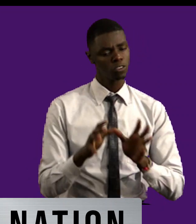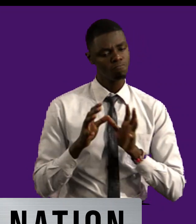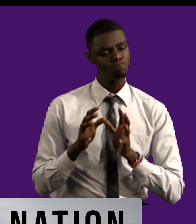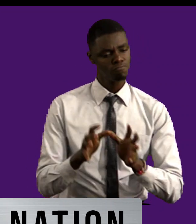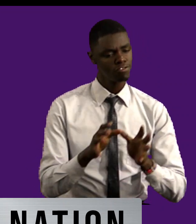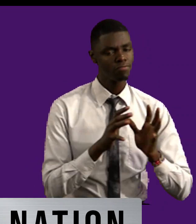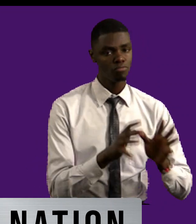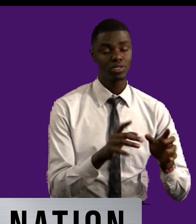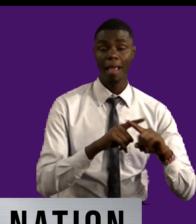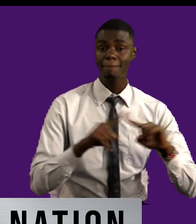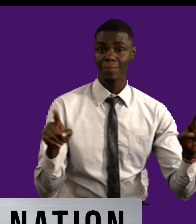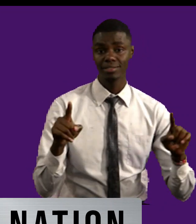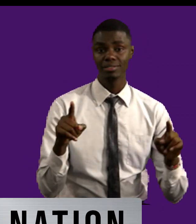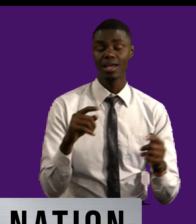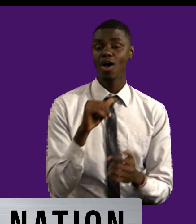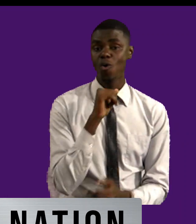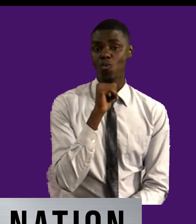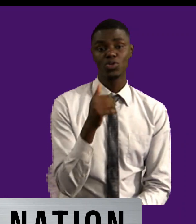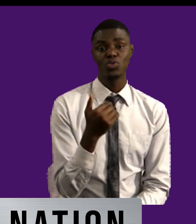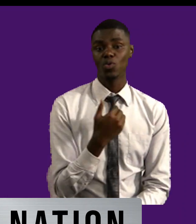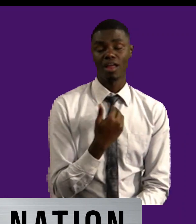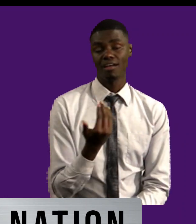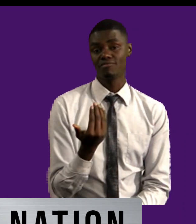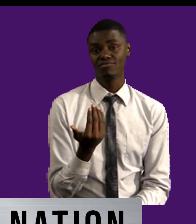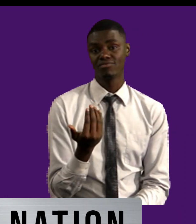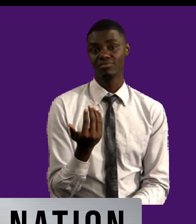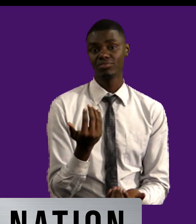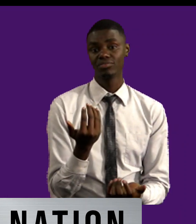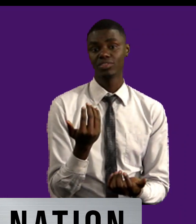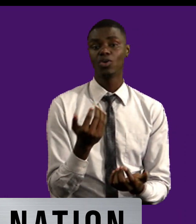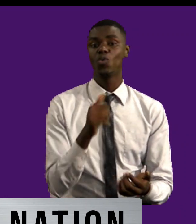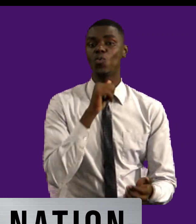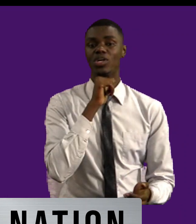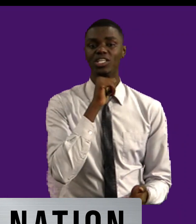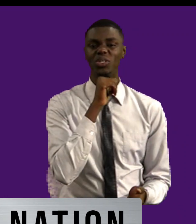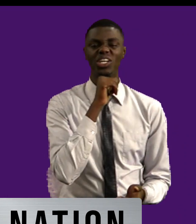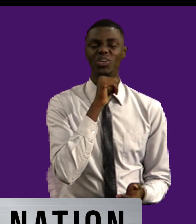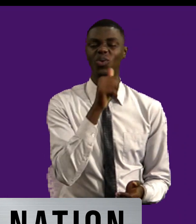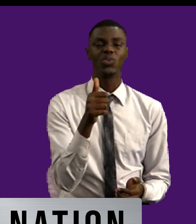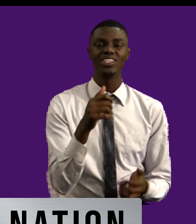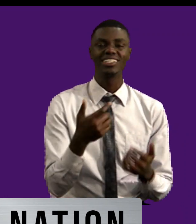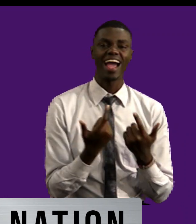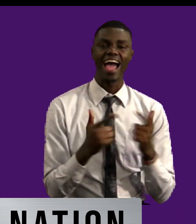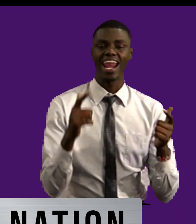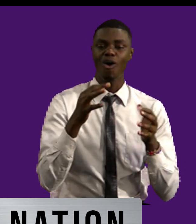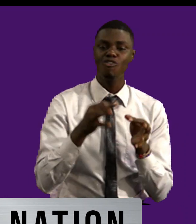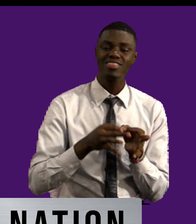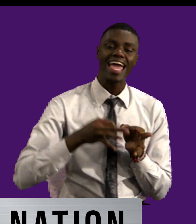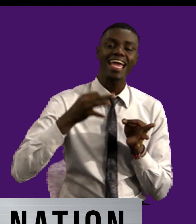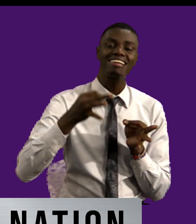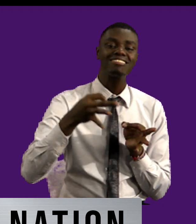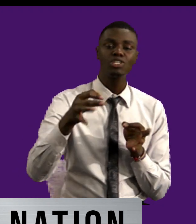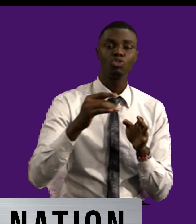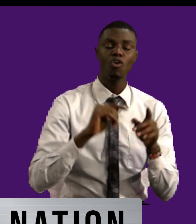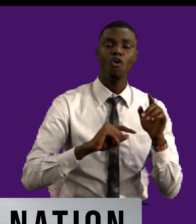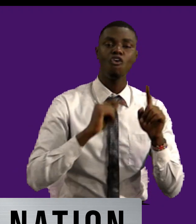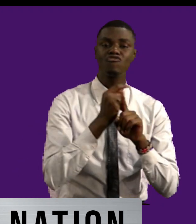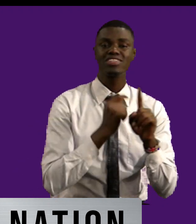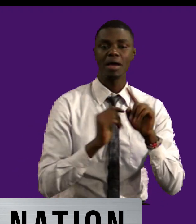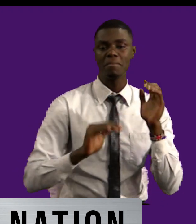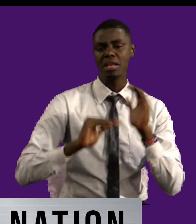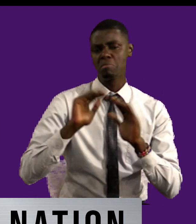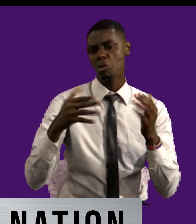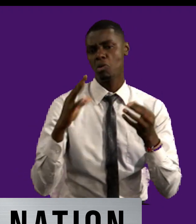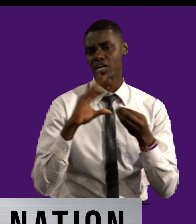for. But we do not at all call for extension of term limits or